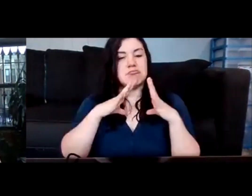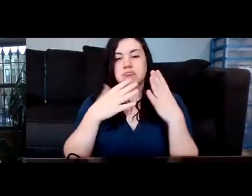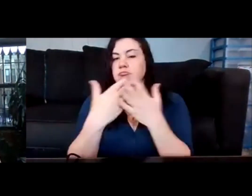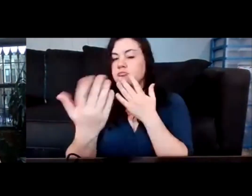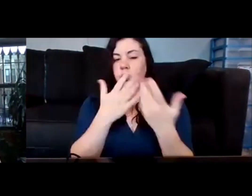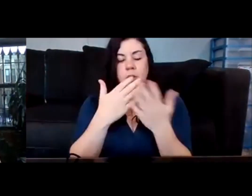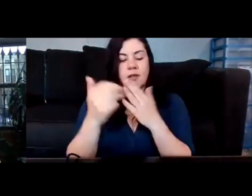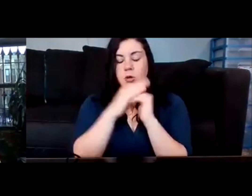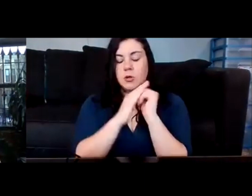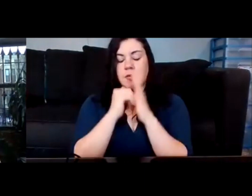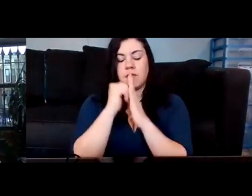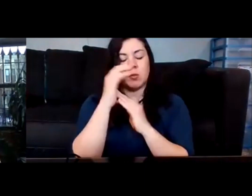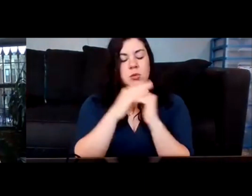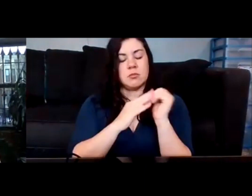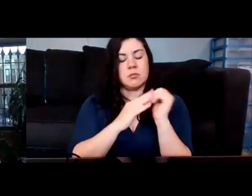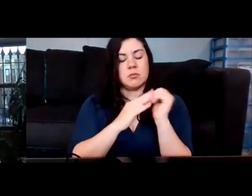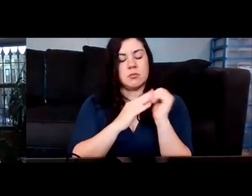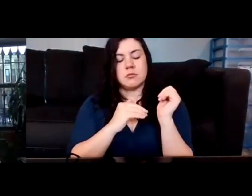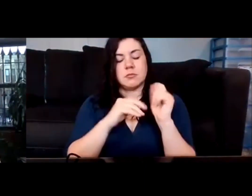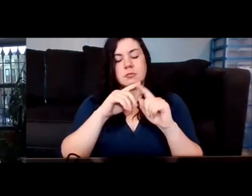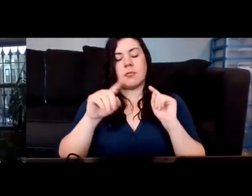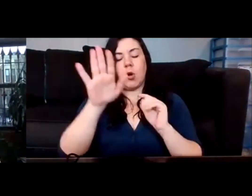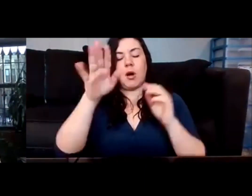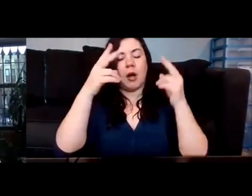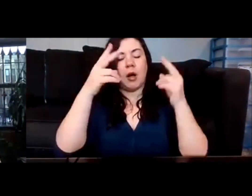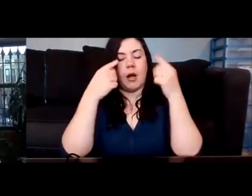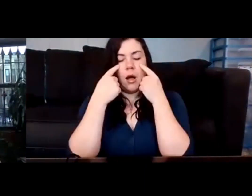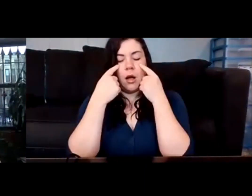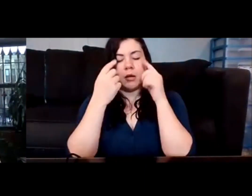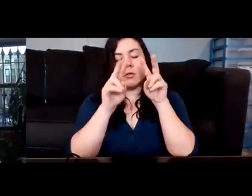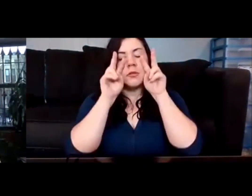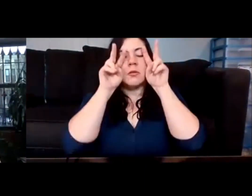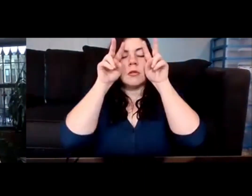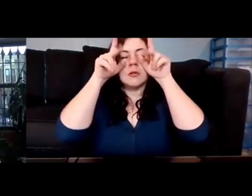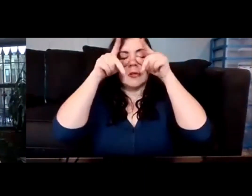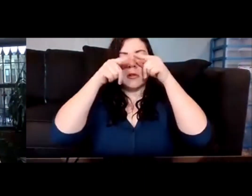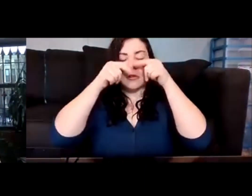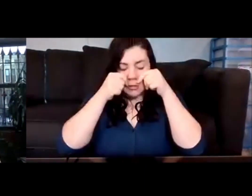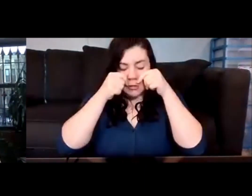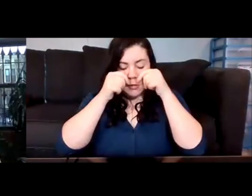But allow this kind of shutting down of the gaze bring you into yourself.